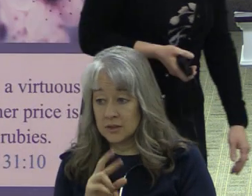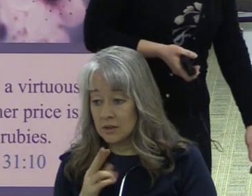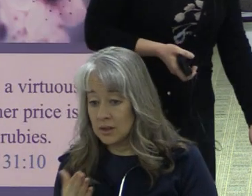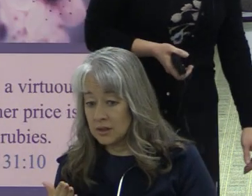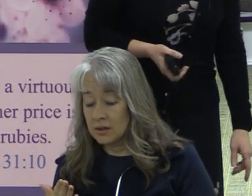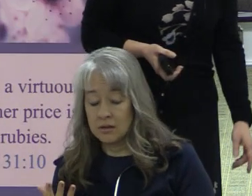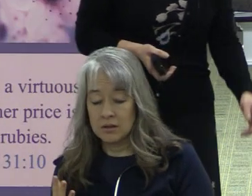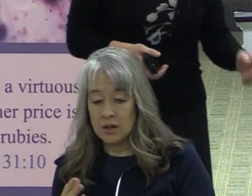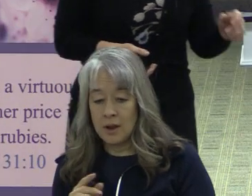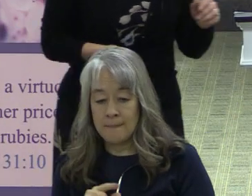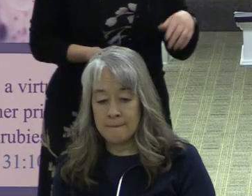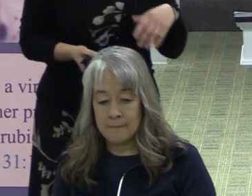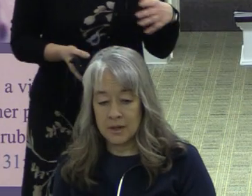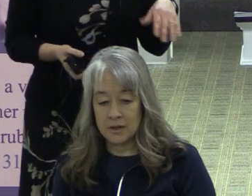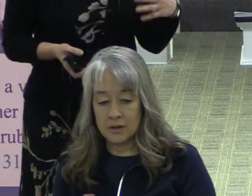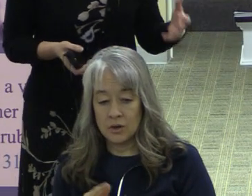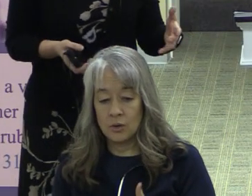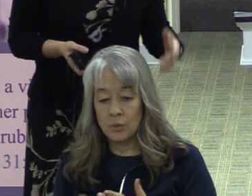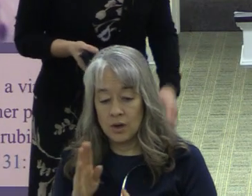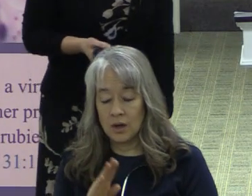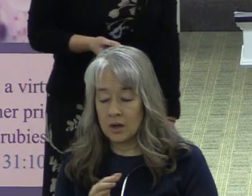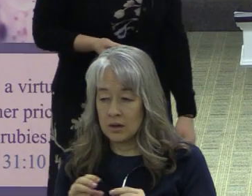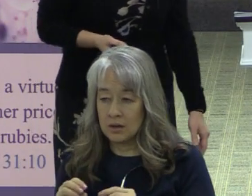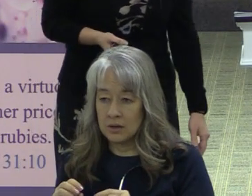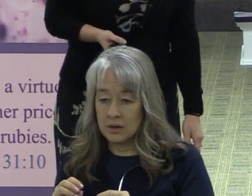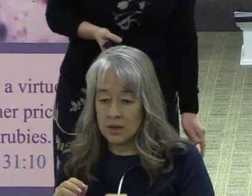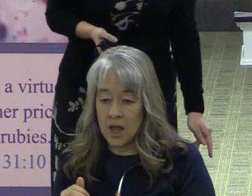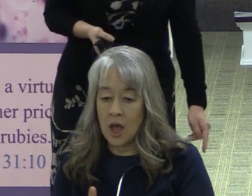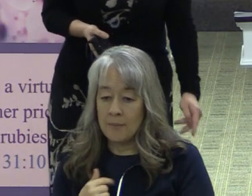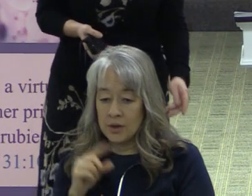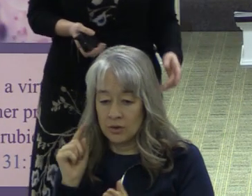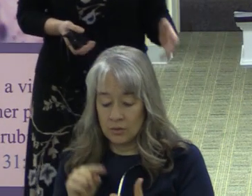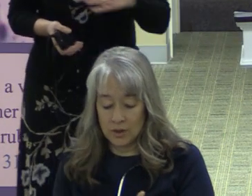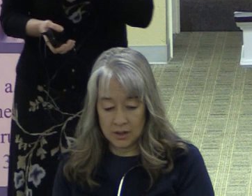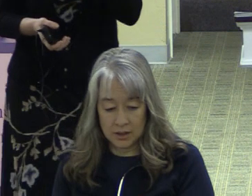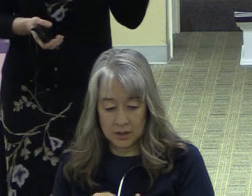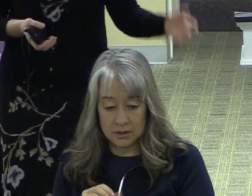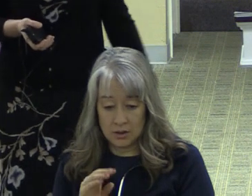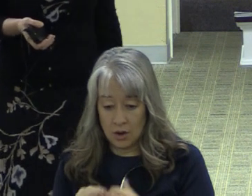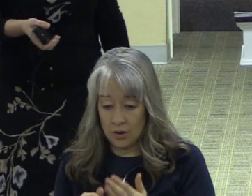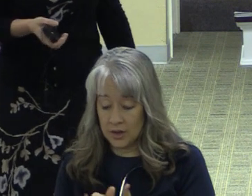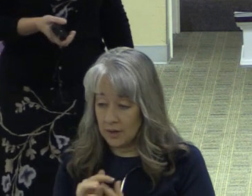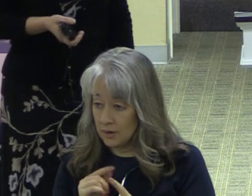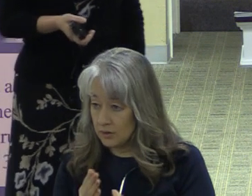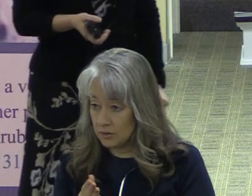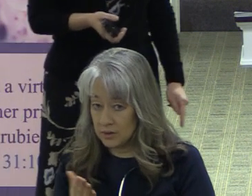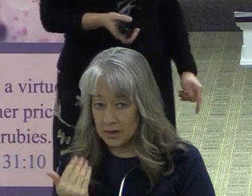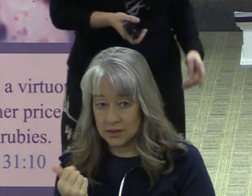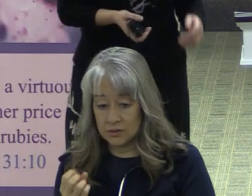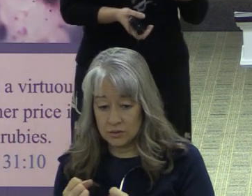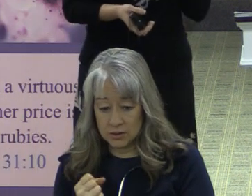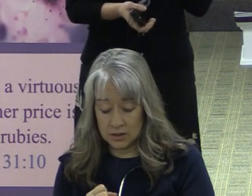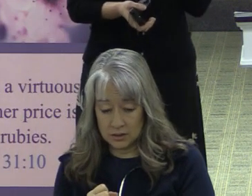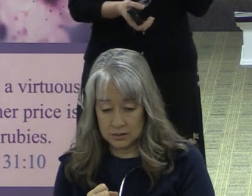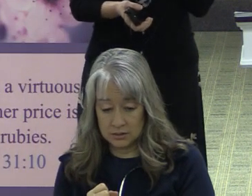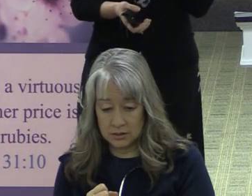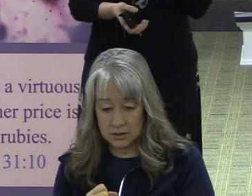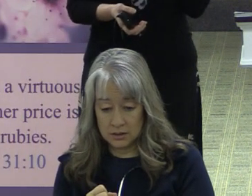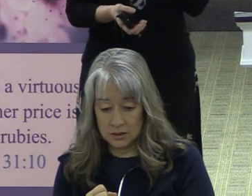things. But what God kind of like helped me to recognize in all that I've gone through in the last couple years